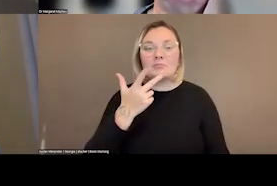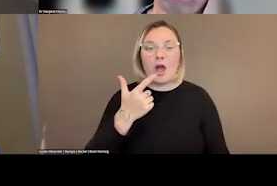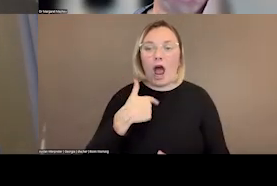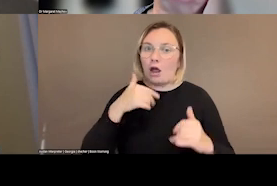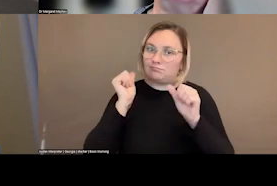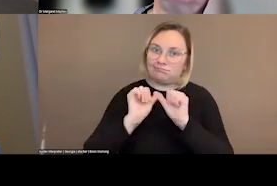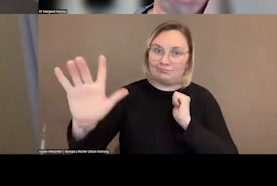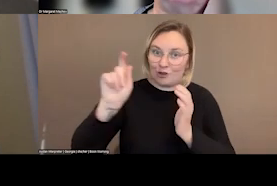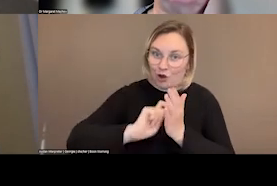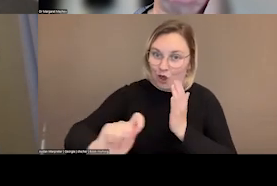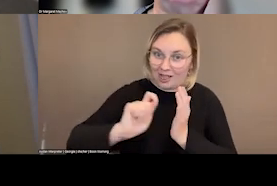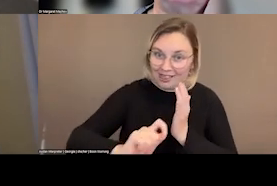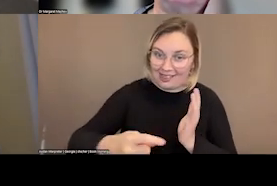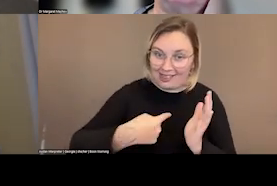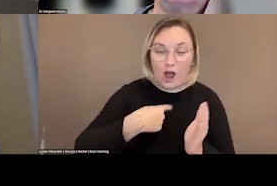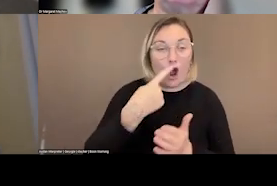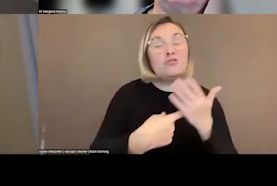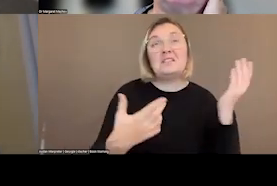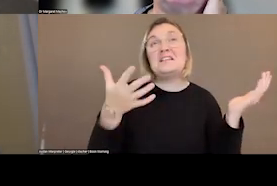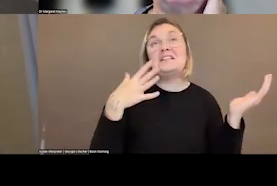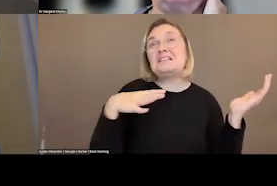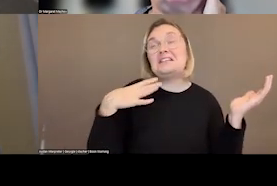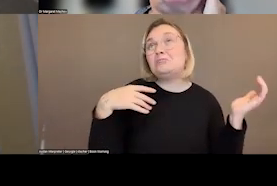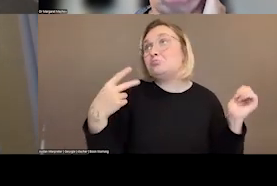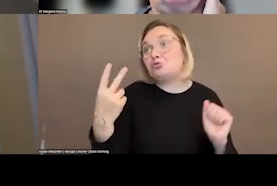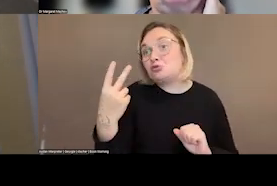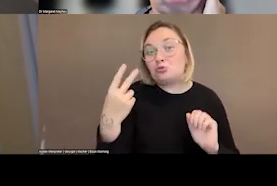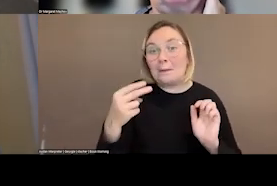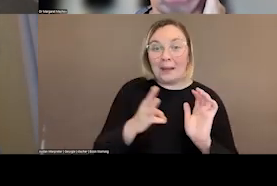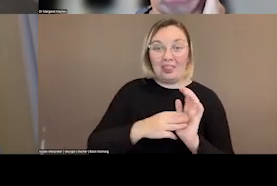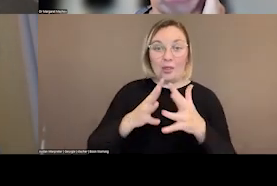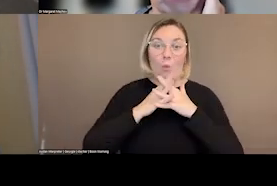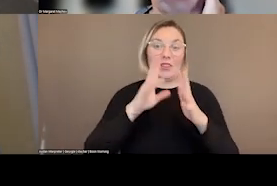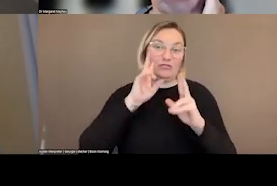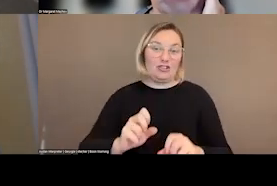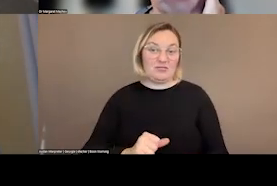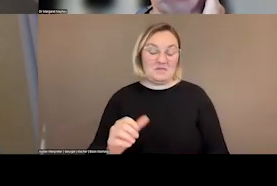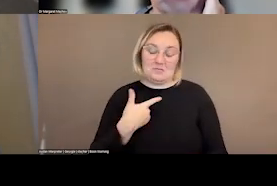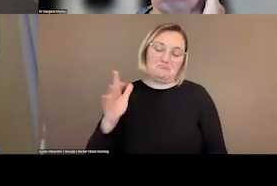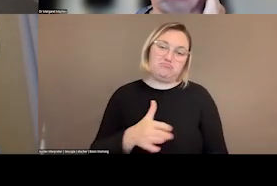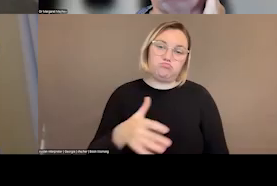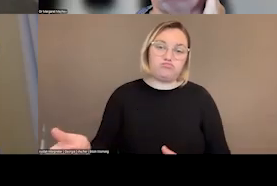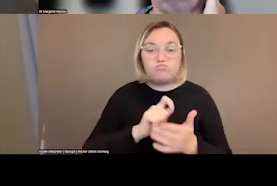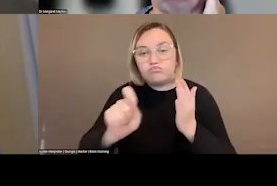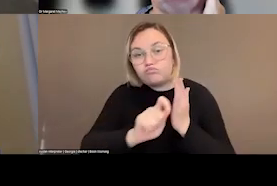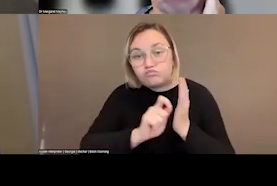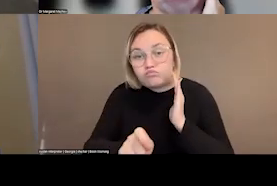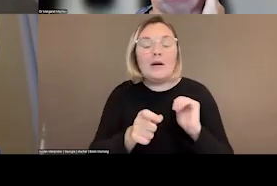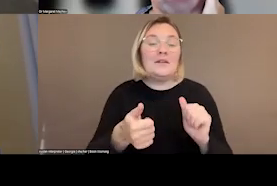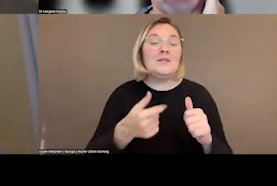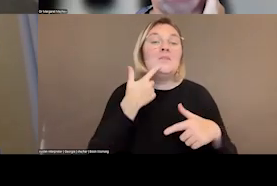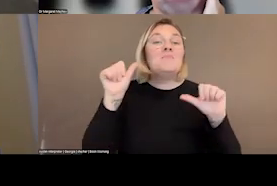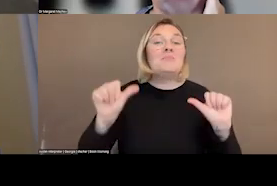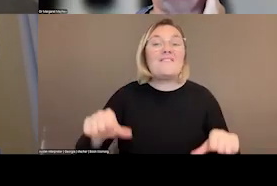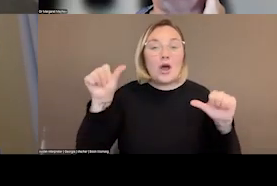novelist, Mm. and I only need 2 months of research. So then we go, yes, that's confirmed